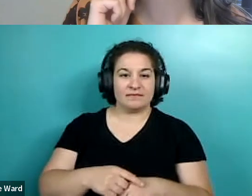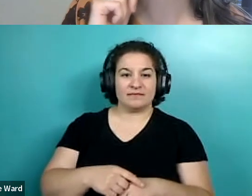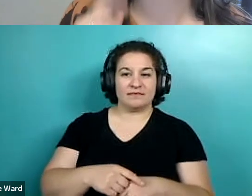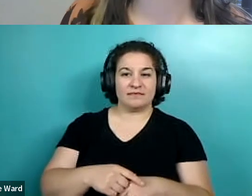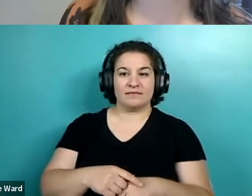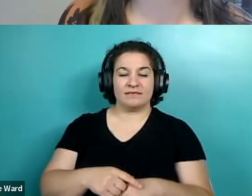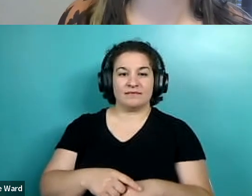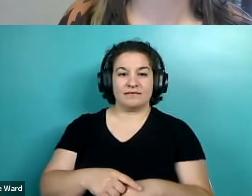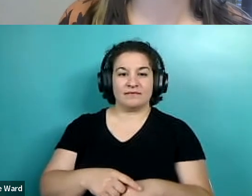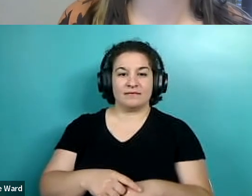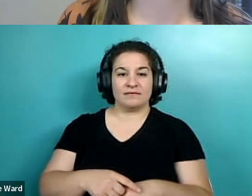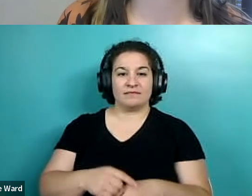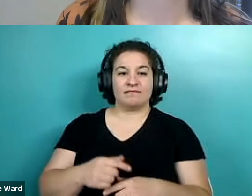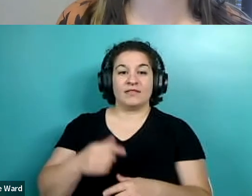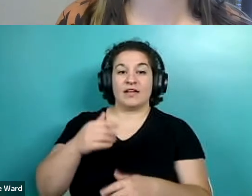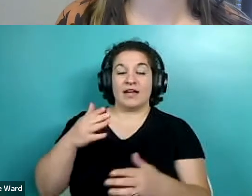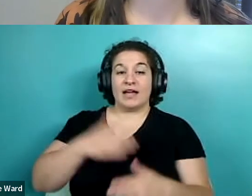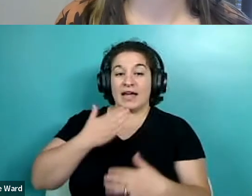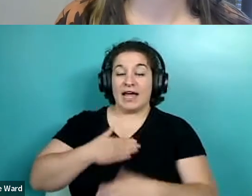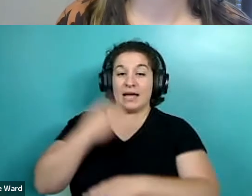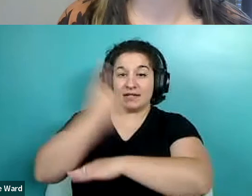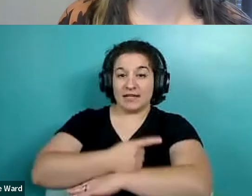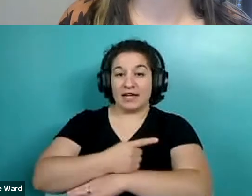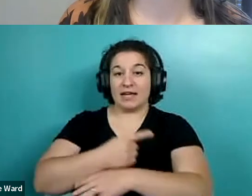everybody, a happy day and be well and be safe.